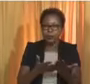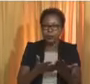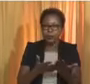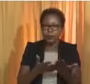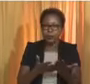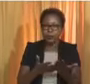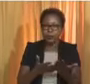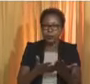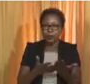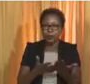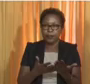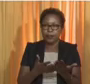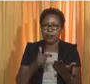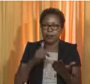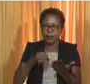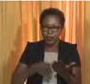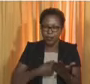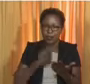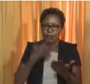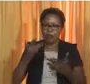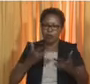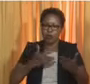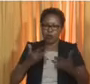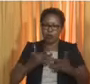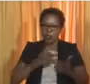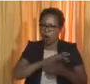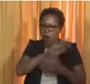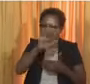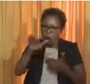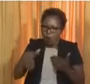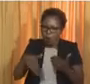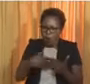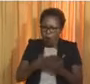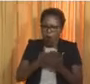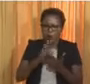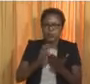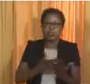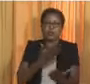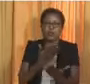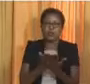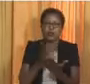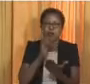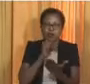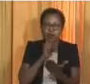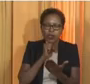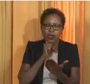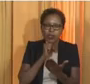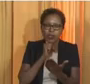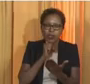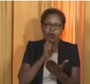I have considered all those submissions for and against the